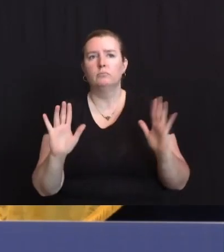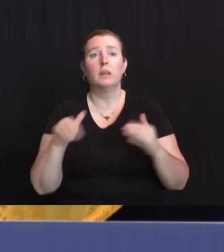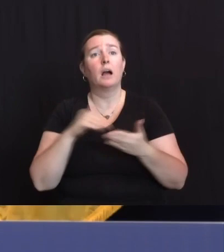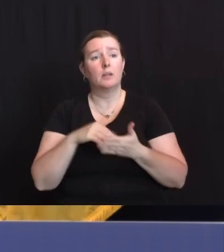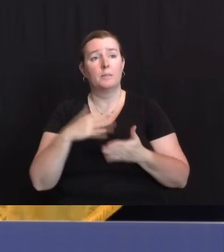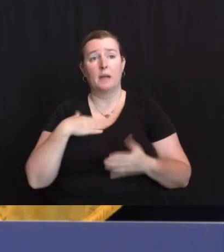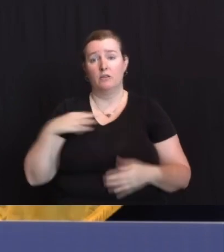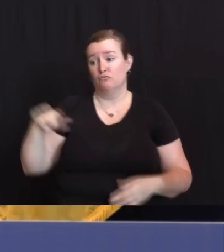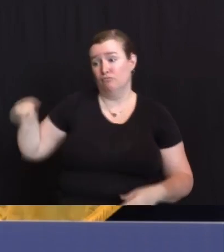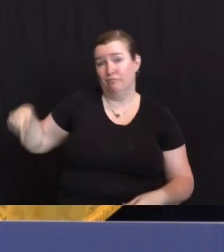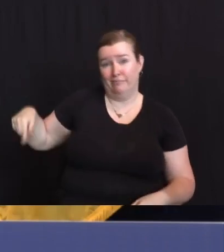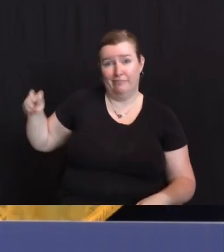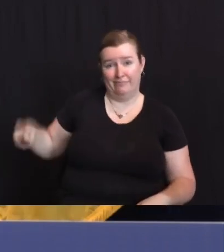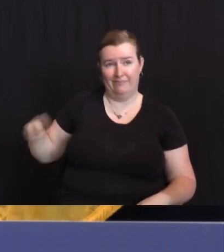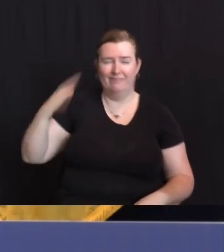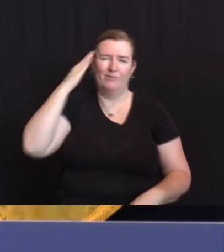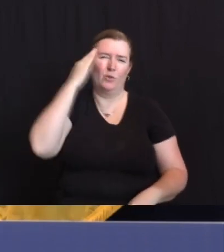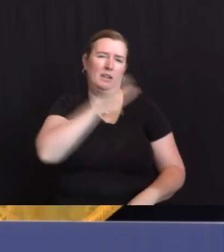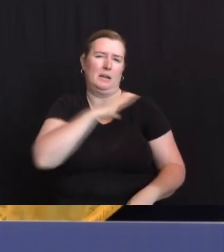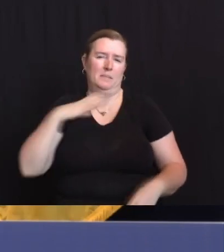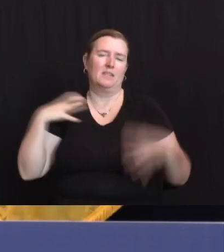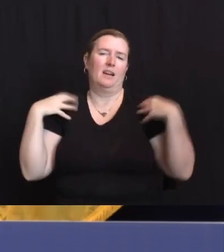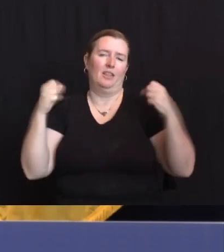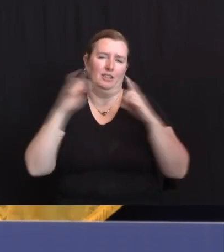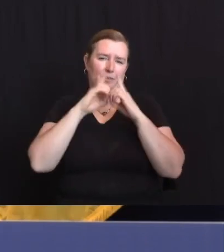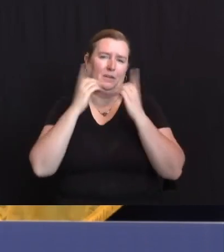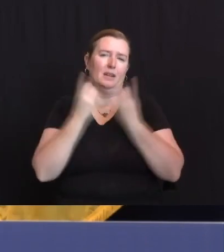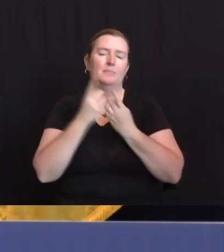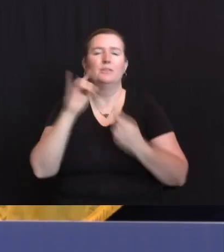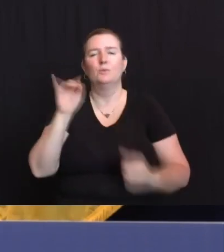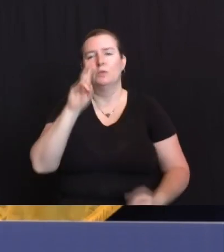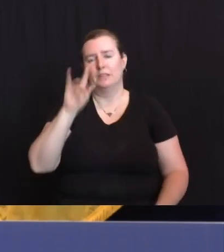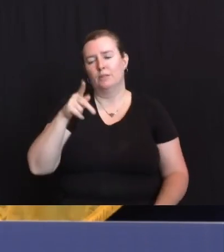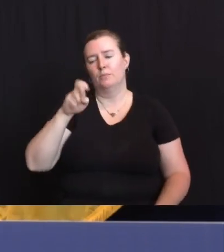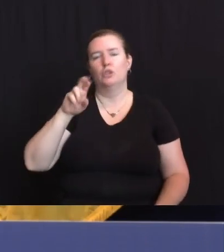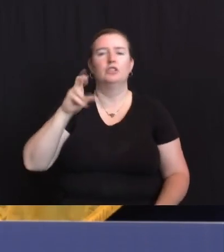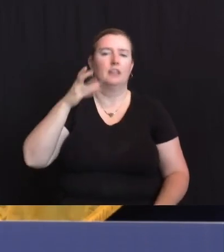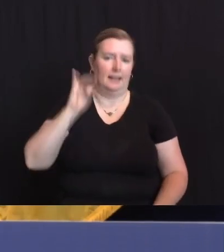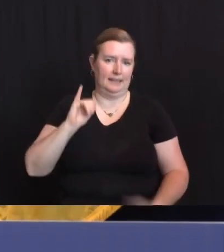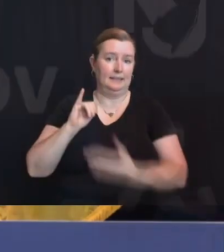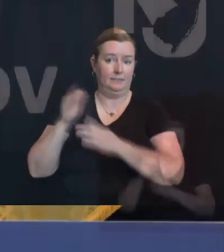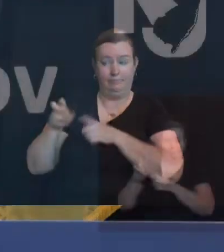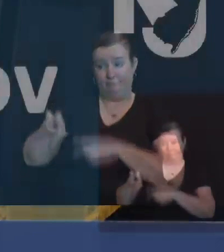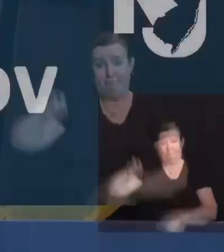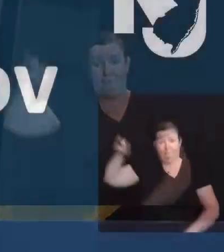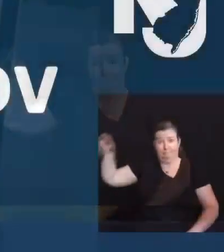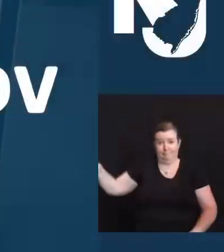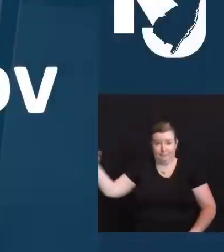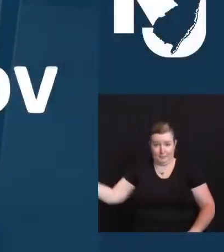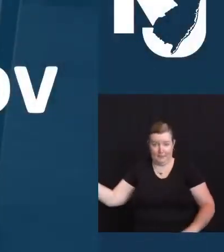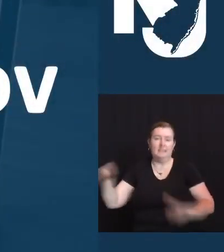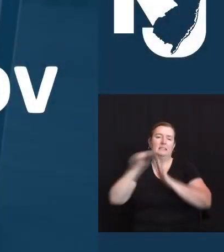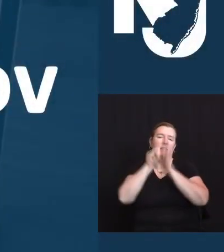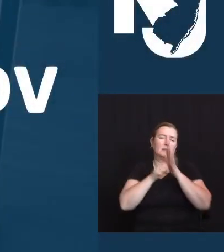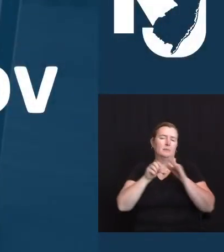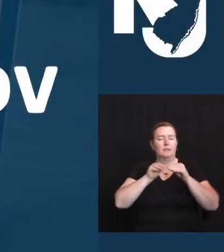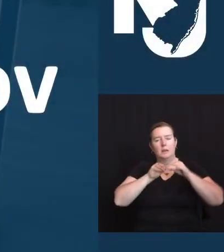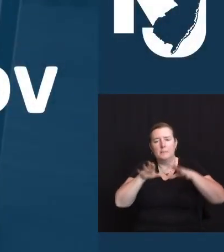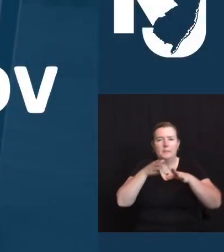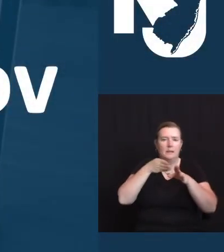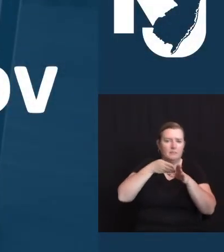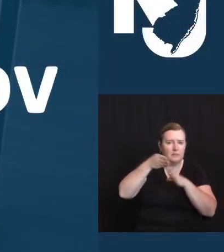introduction, the Commissioner of the Department of Health, Judy Persicelli. To her right, the state's epidemiologist, another familiar